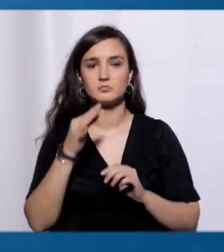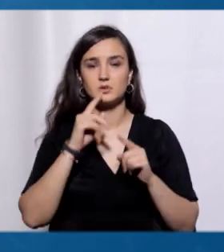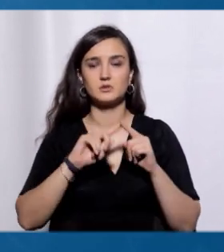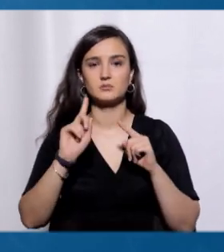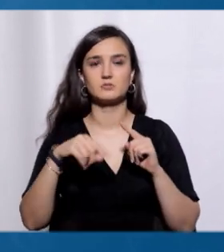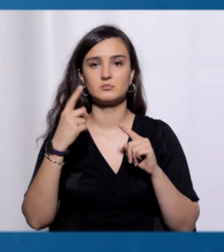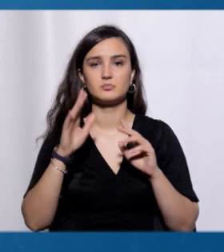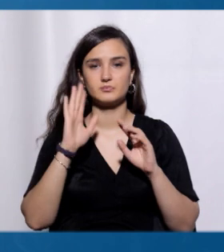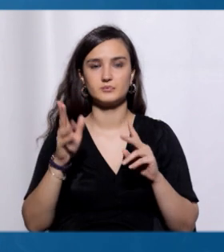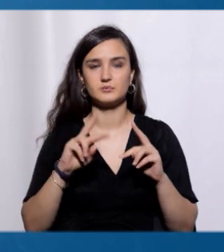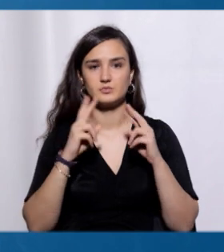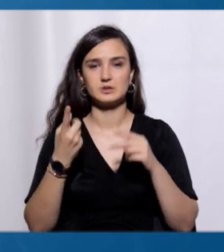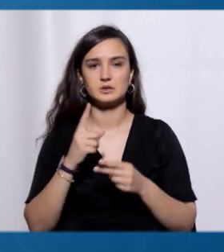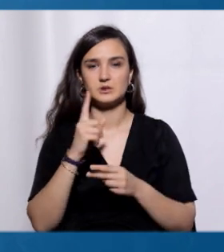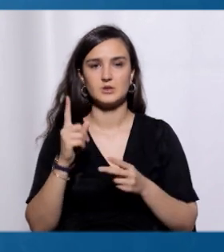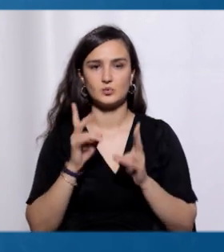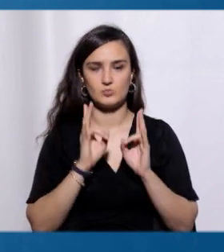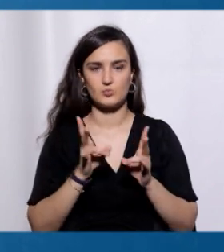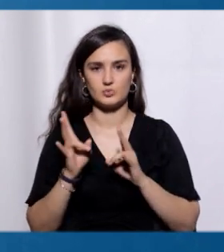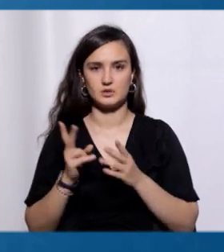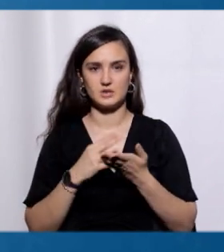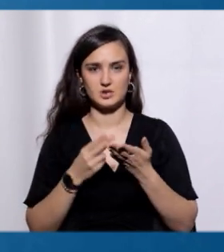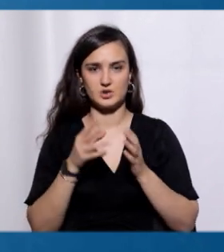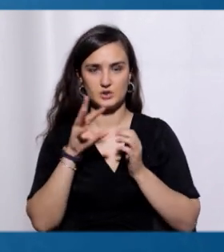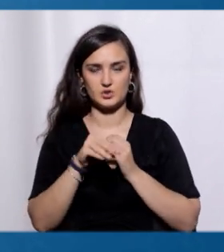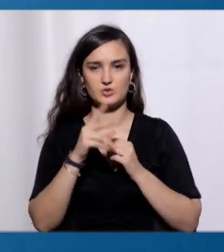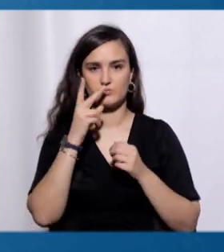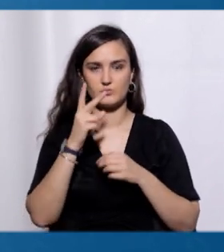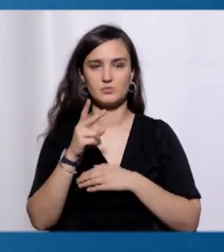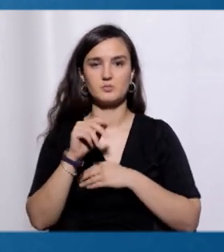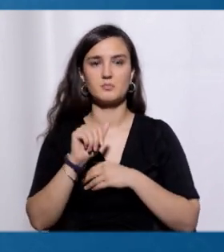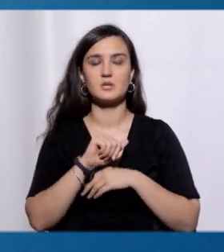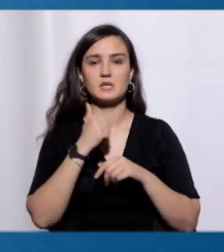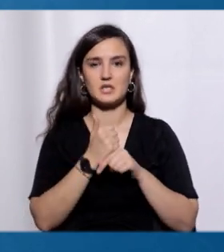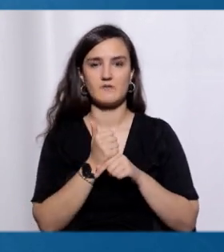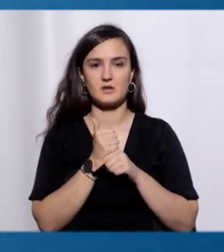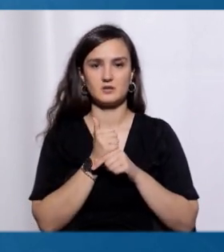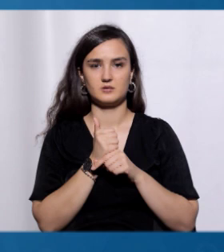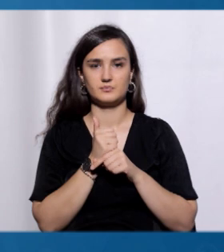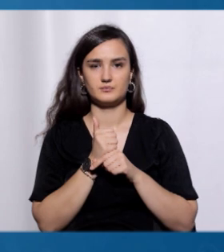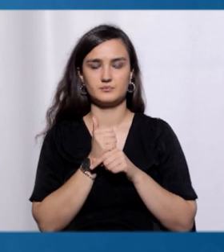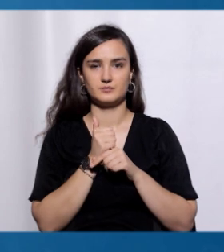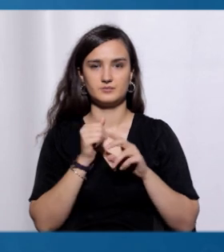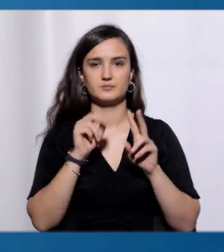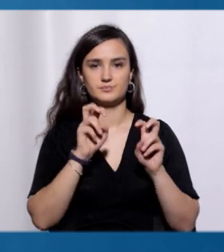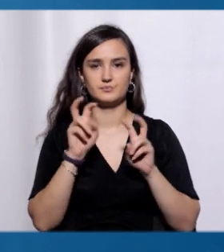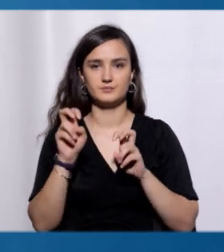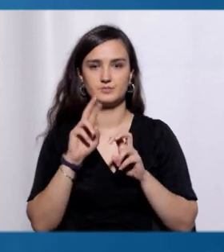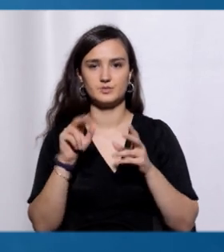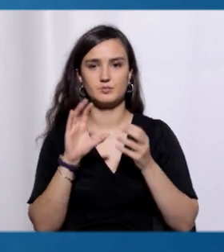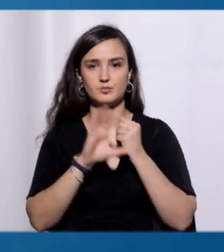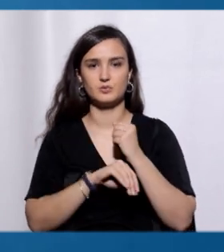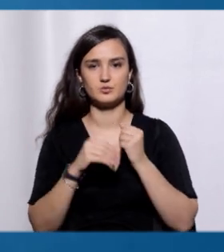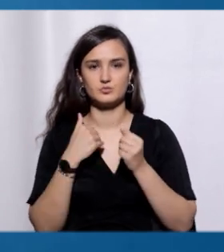will swing to why things happen in the book with a look at the main themes. Yes, and